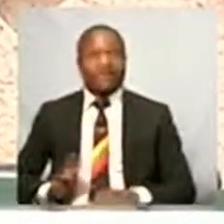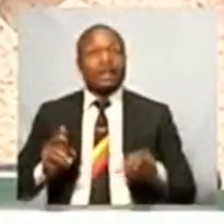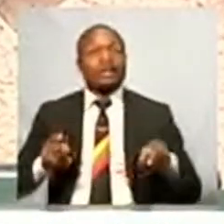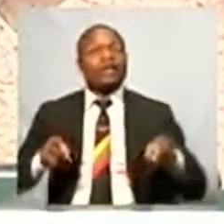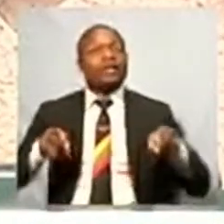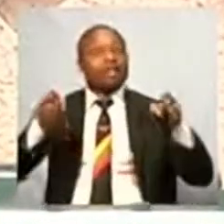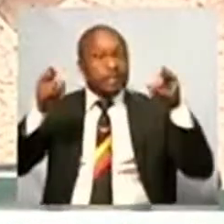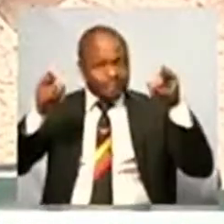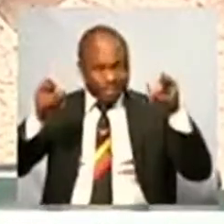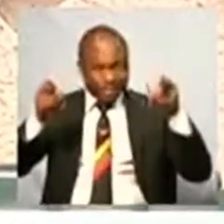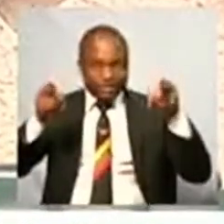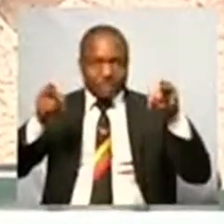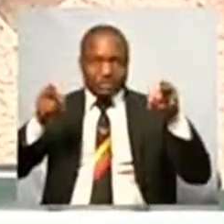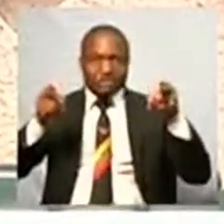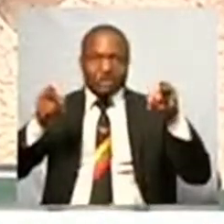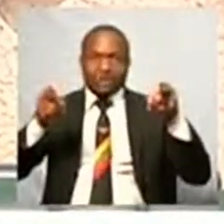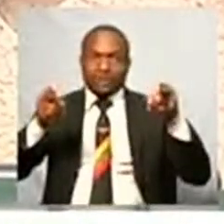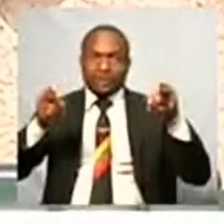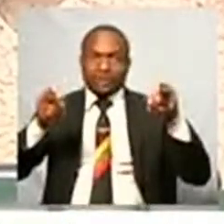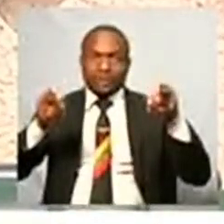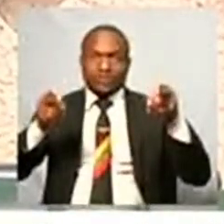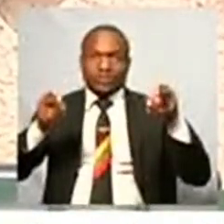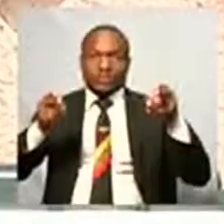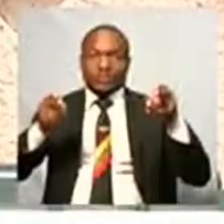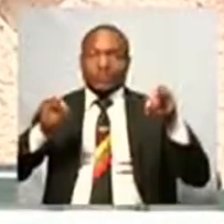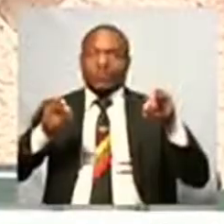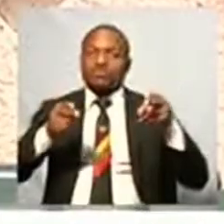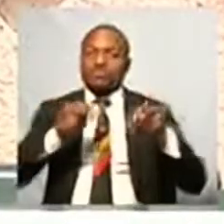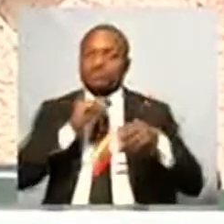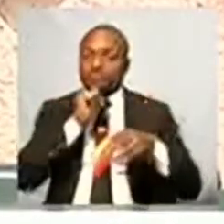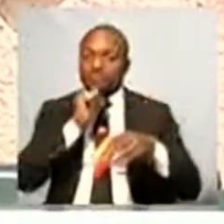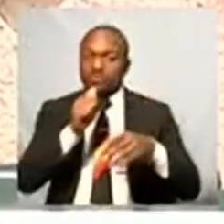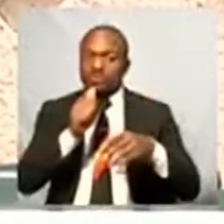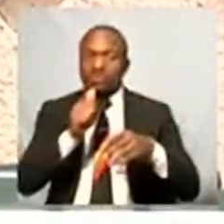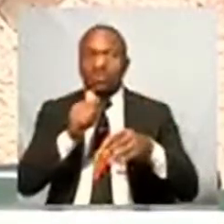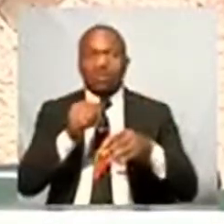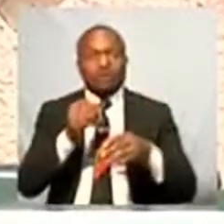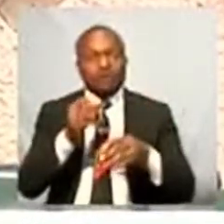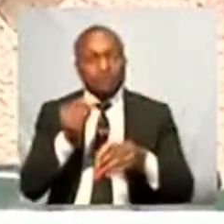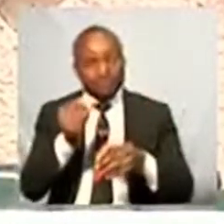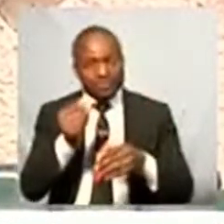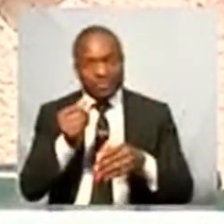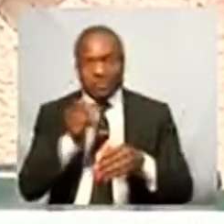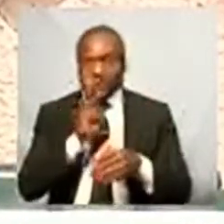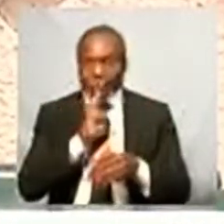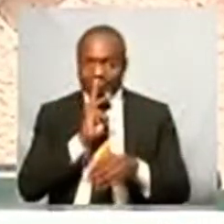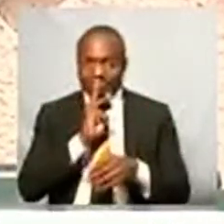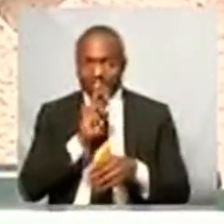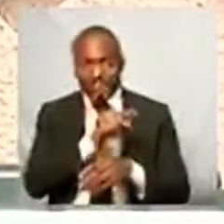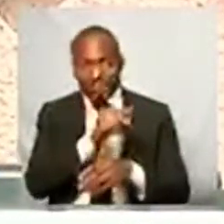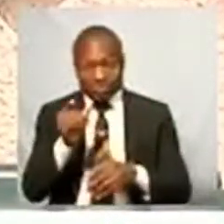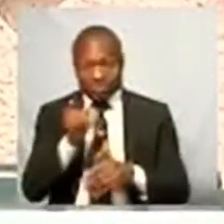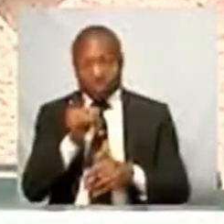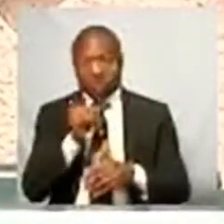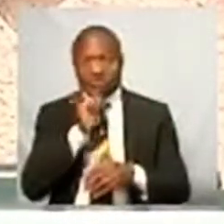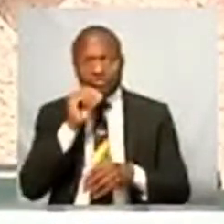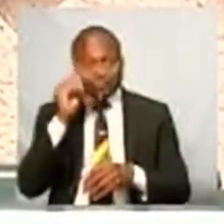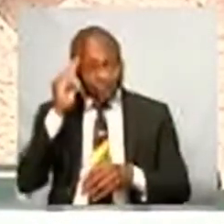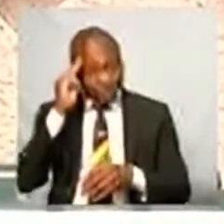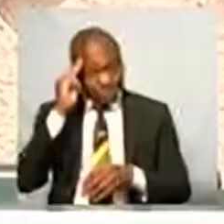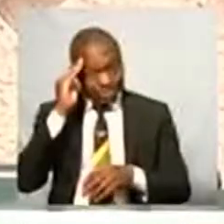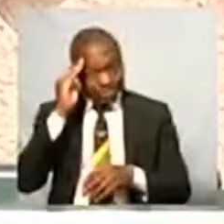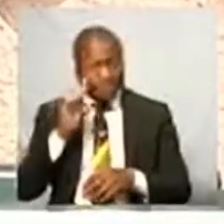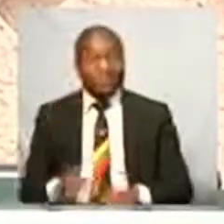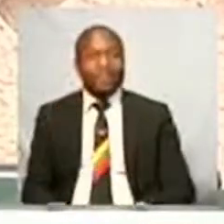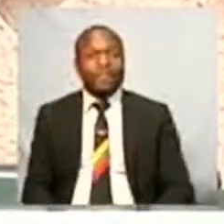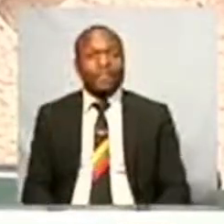high incidence of non-revenue water. Madam Speaker, non-revenue water, for those who might not be familiar with the